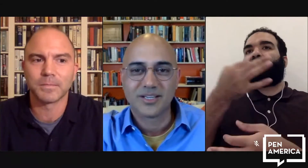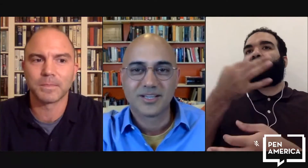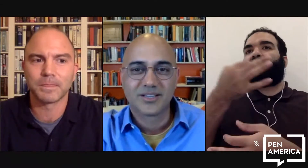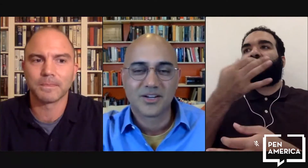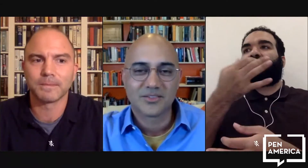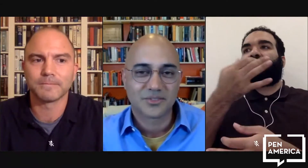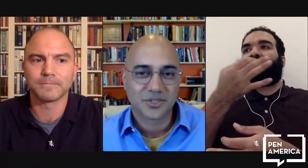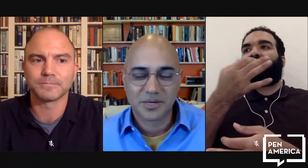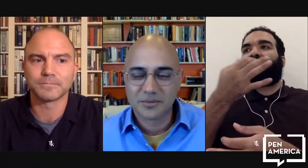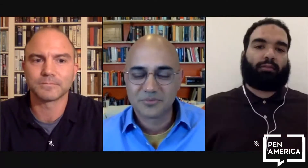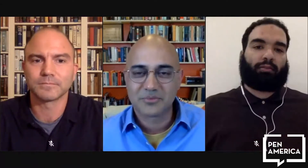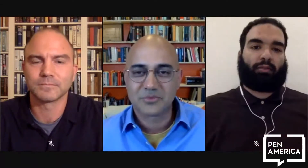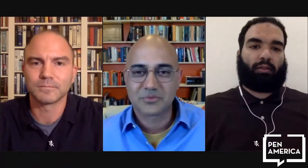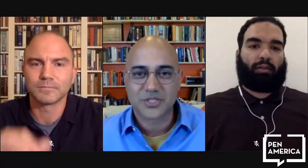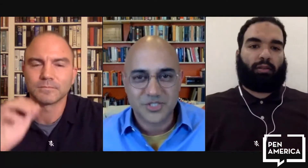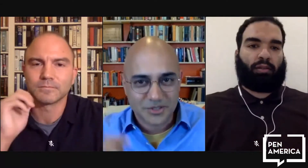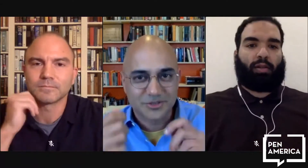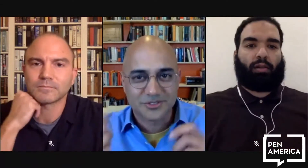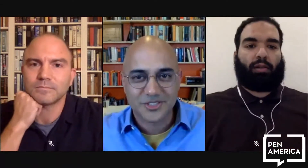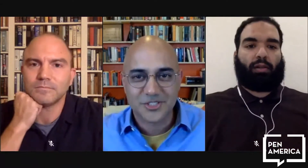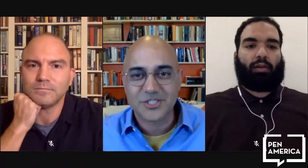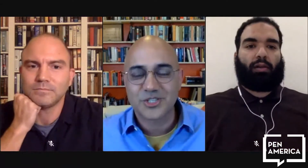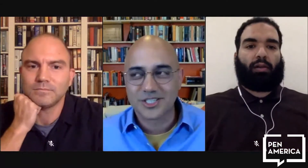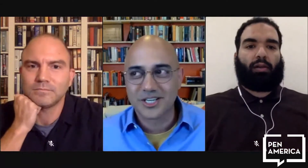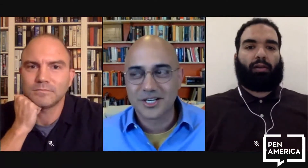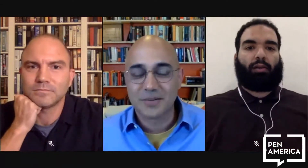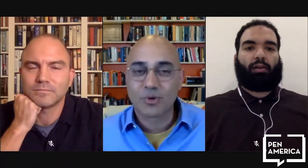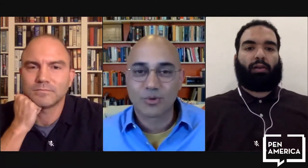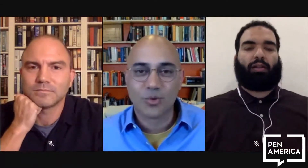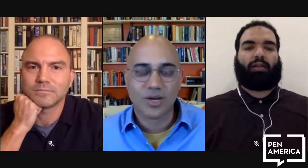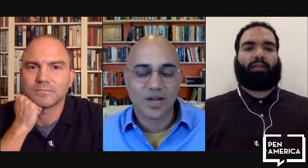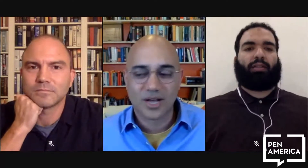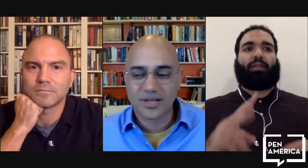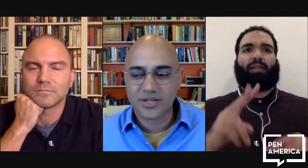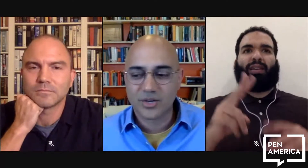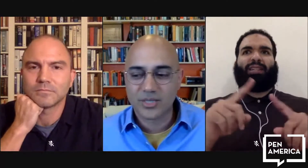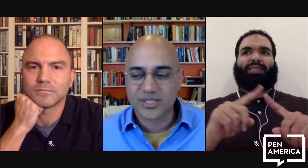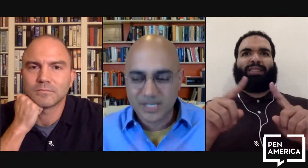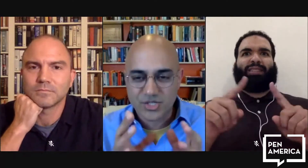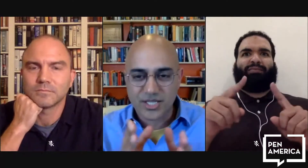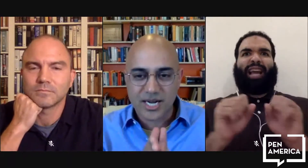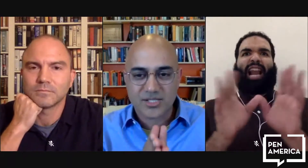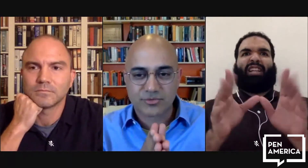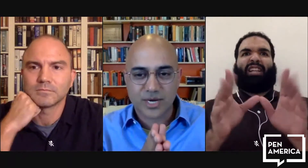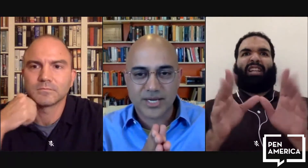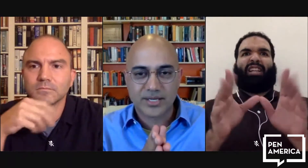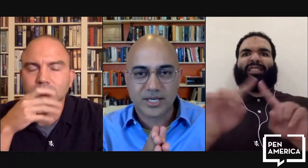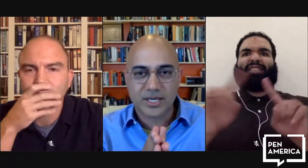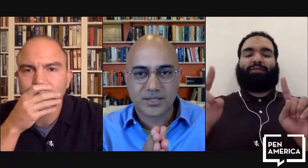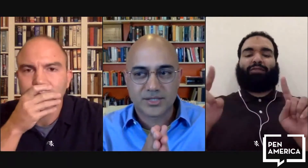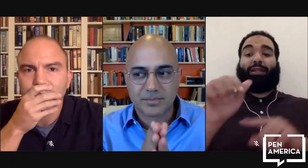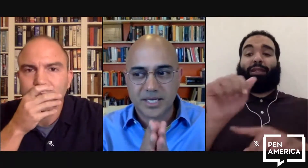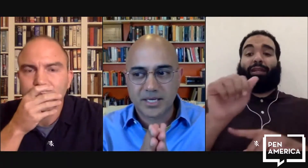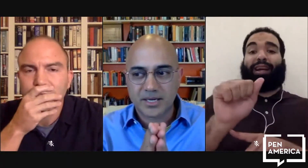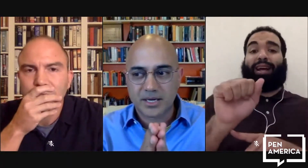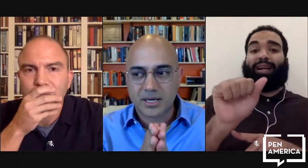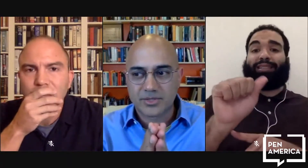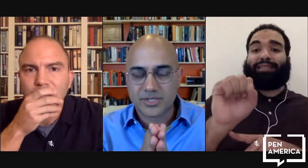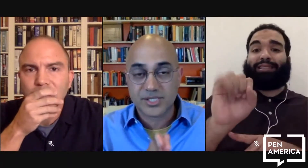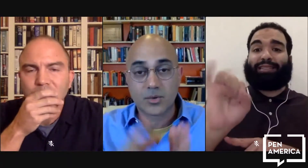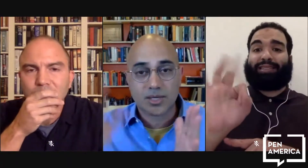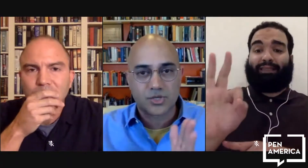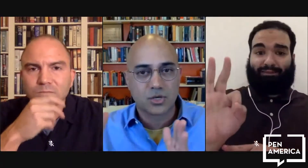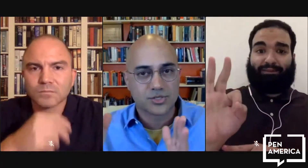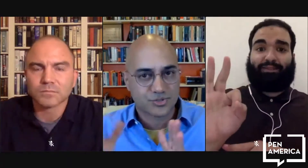Right. A very subtle distinction and an important one. In the section that Asif read, it's the beginning of